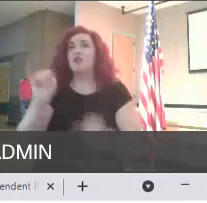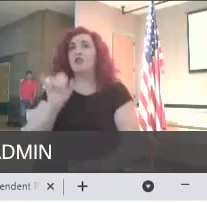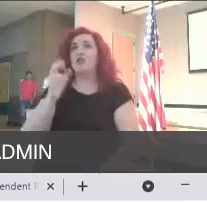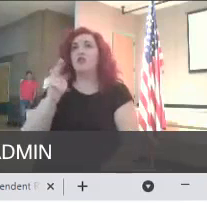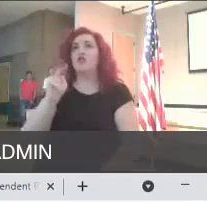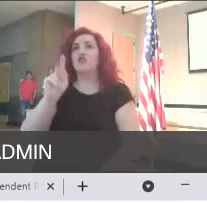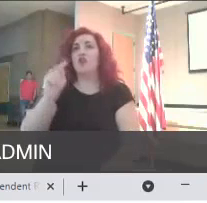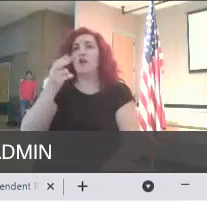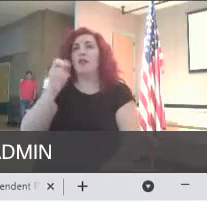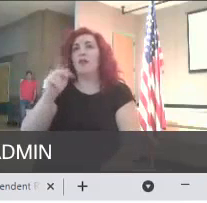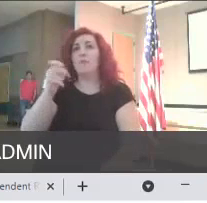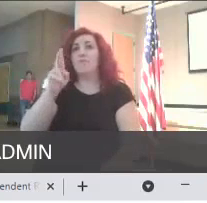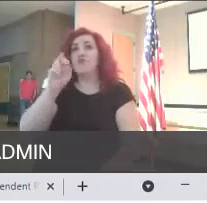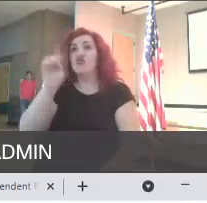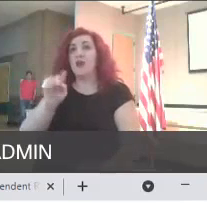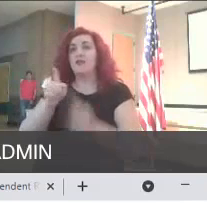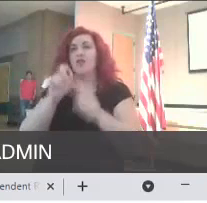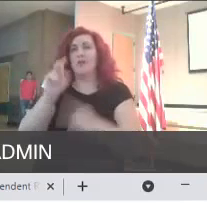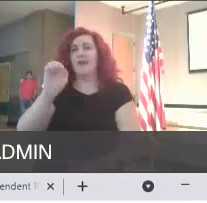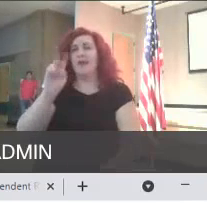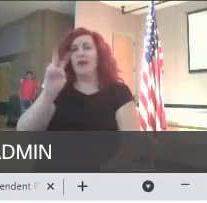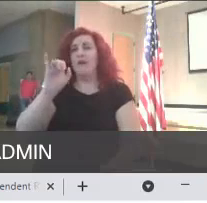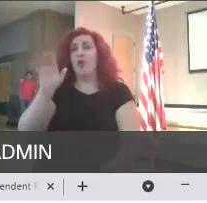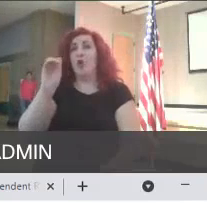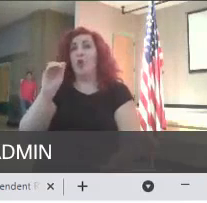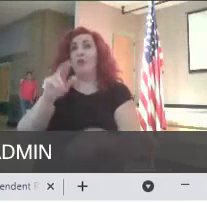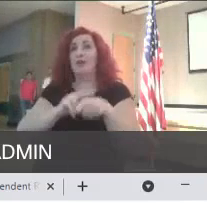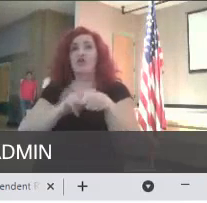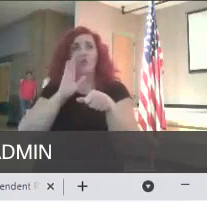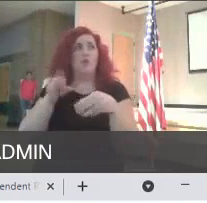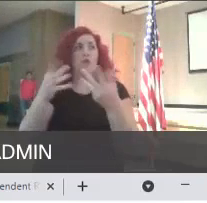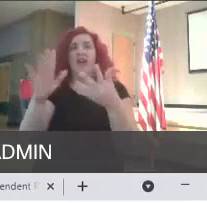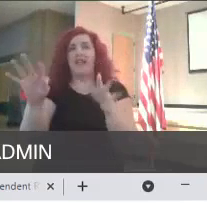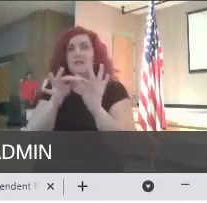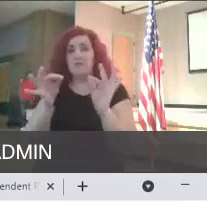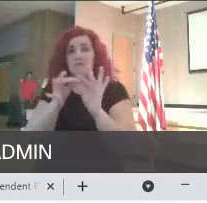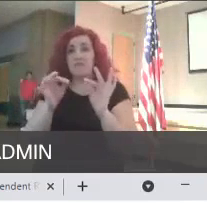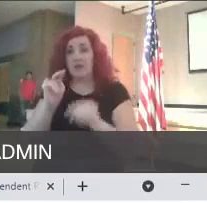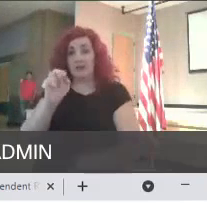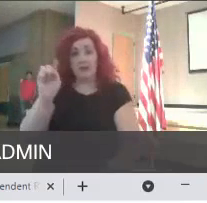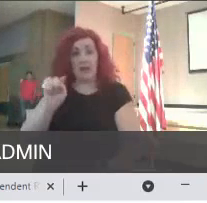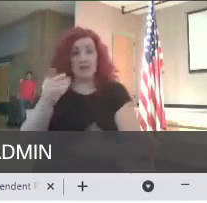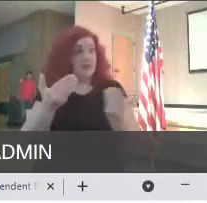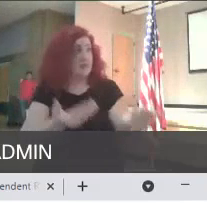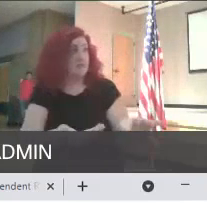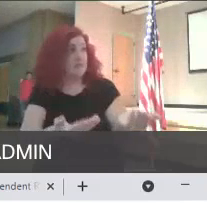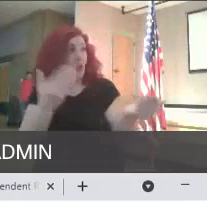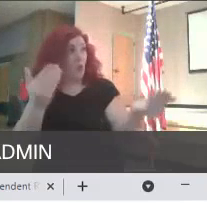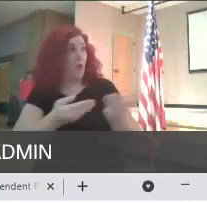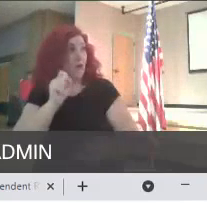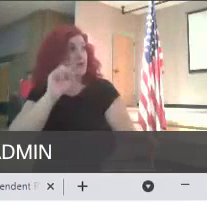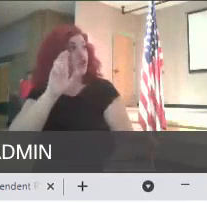Navajo Nation, and he will provide his remarks. And so, President Nez, the floor is yours, and welcome, sir.